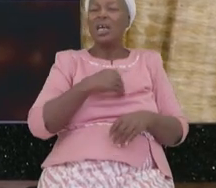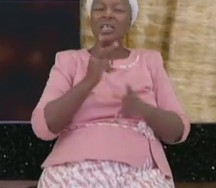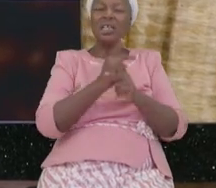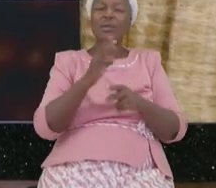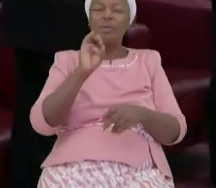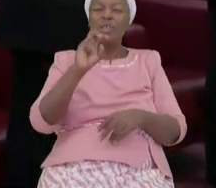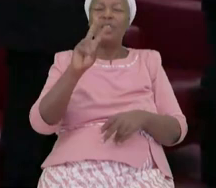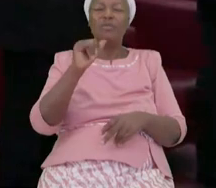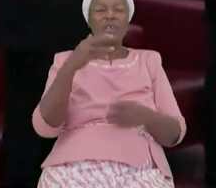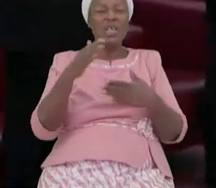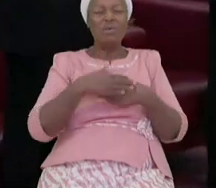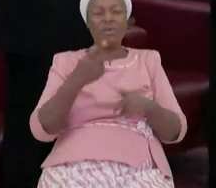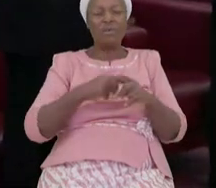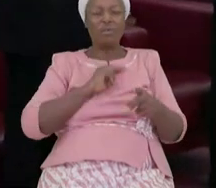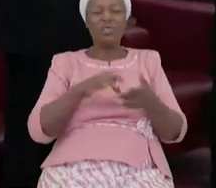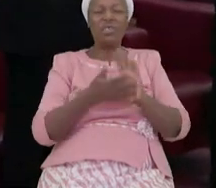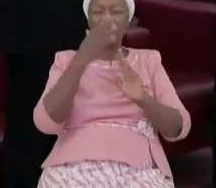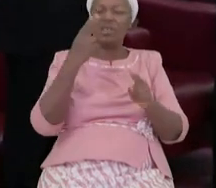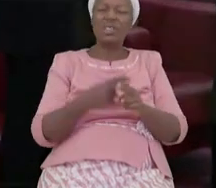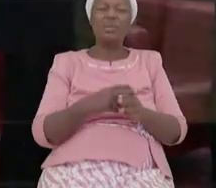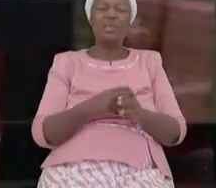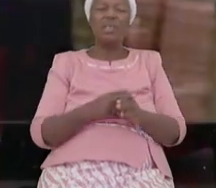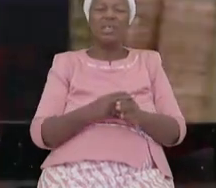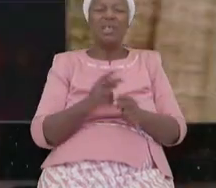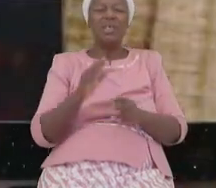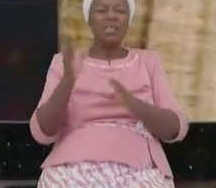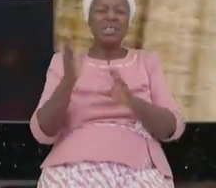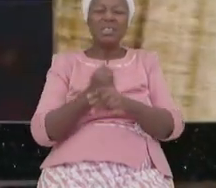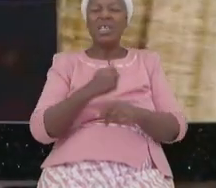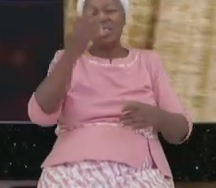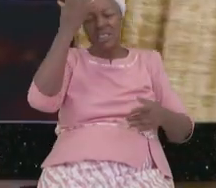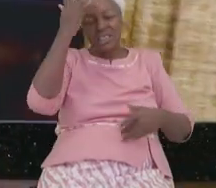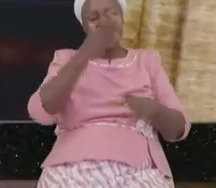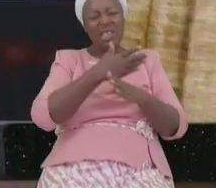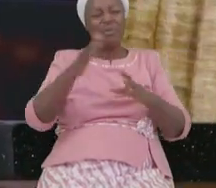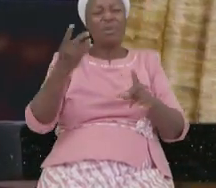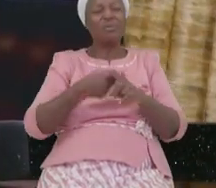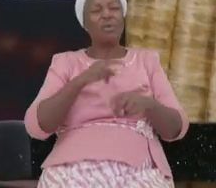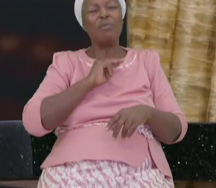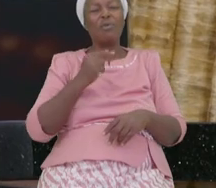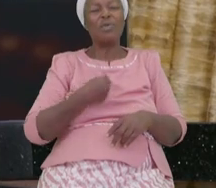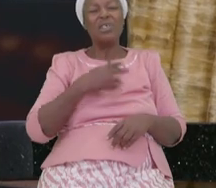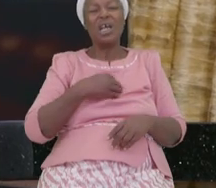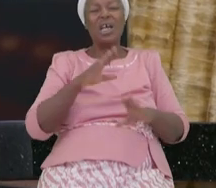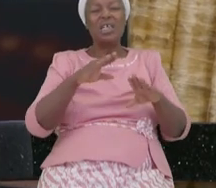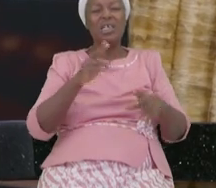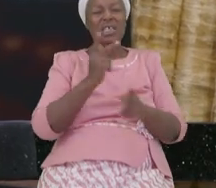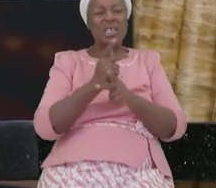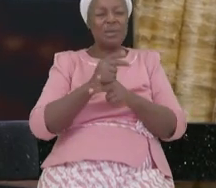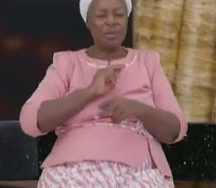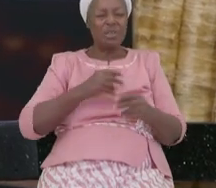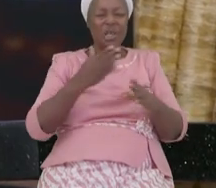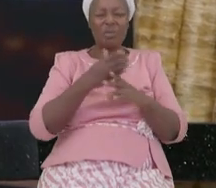in Jesus' name. Keep sickness, disease away from us and keep us away from